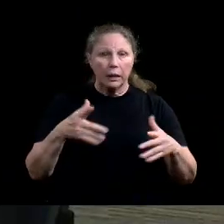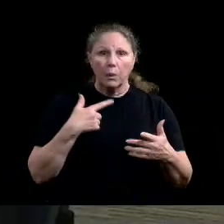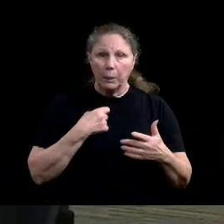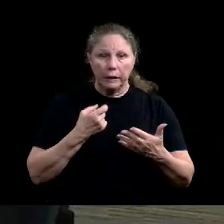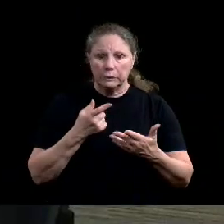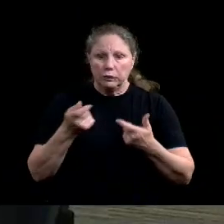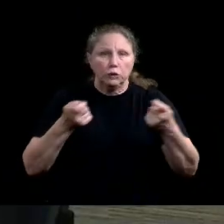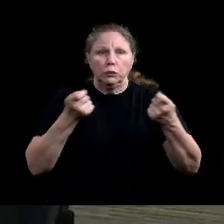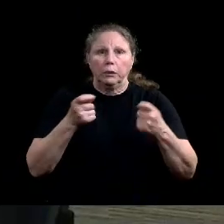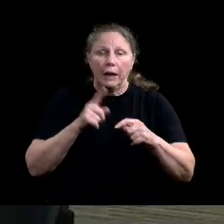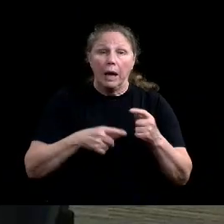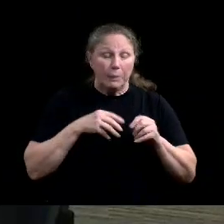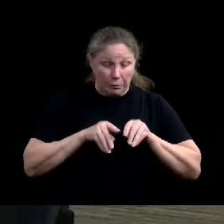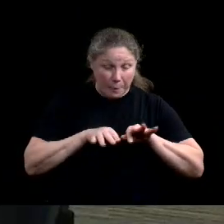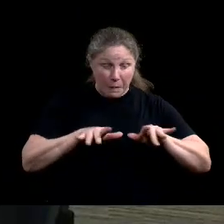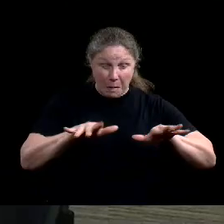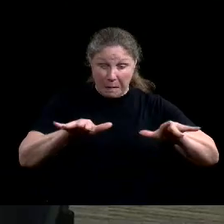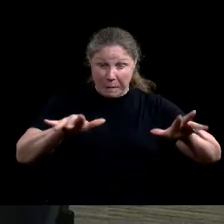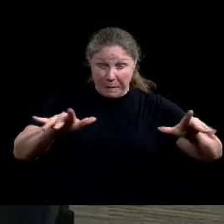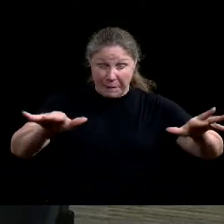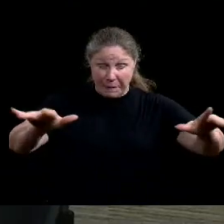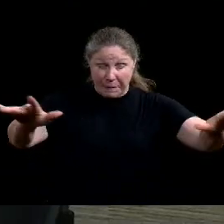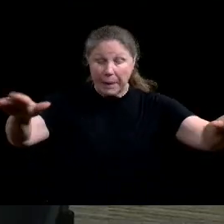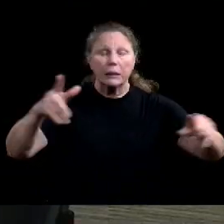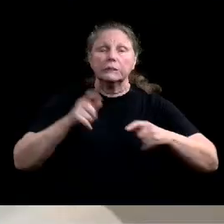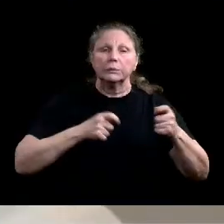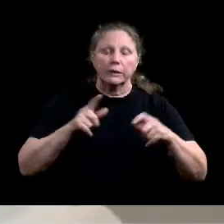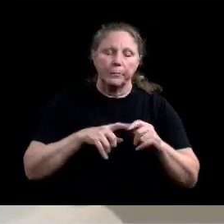funding a major setback in attaining more tests?